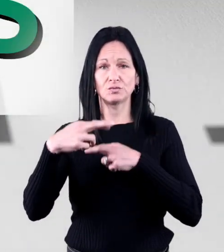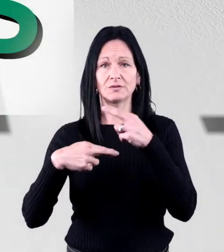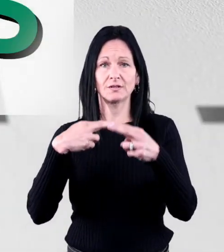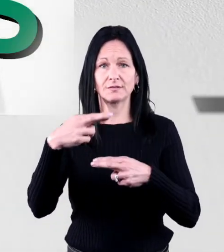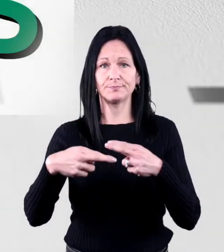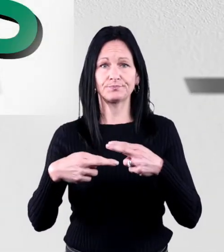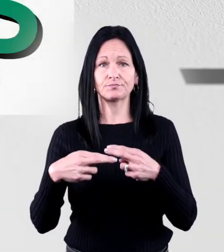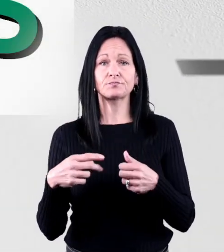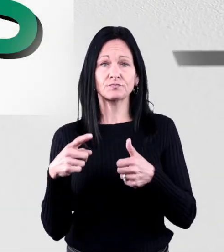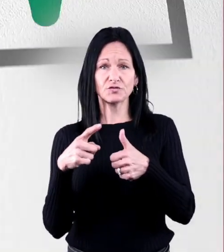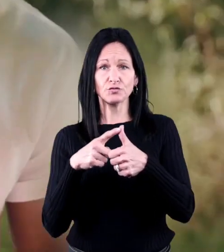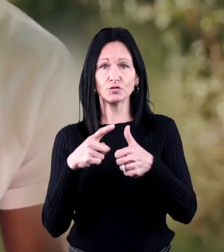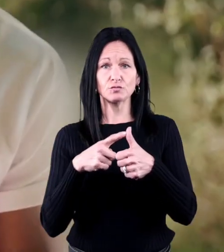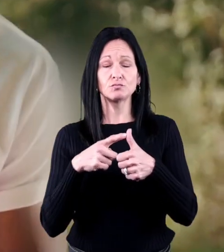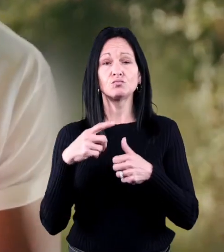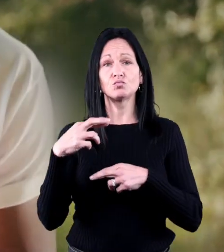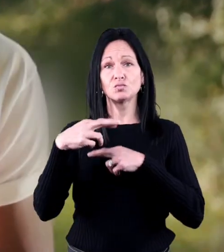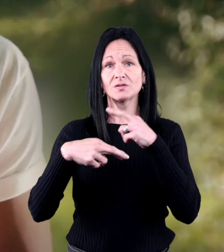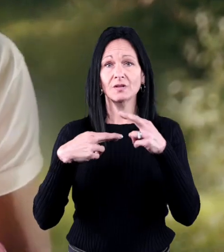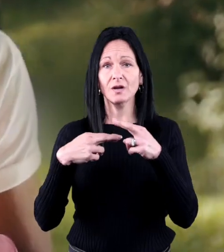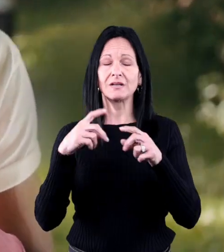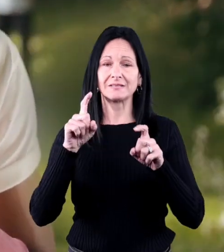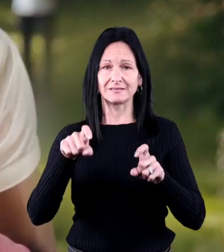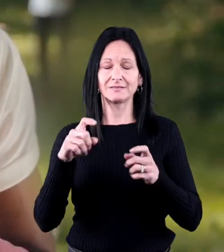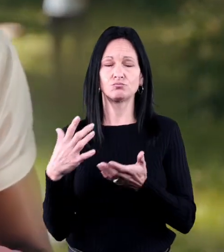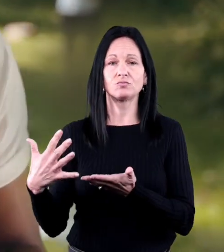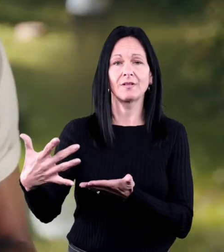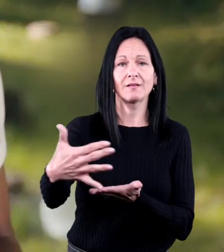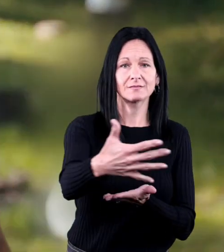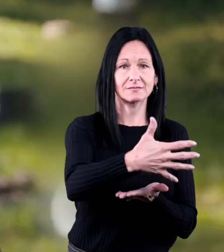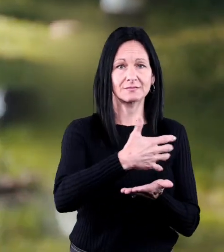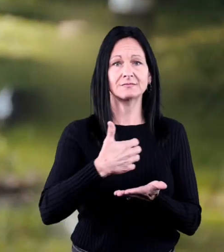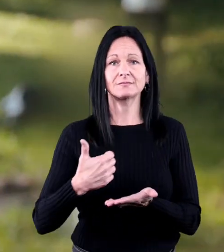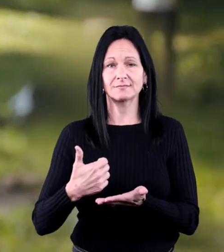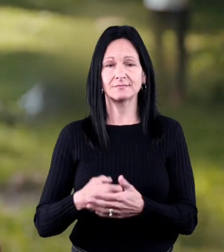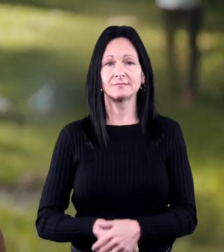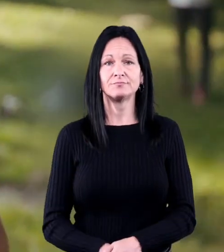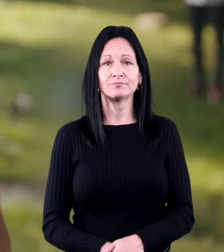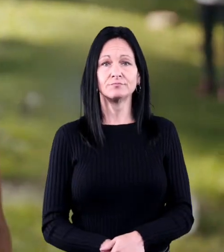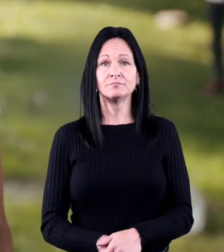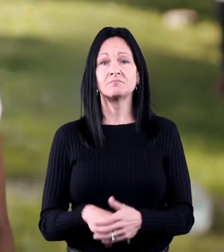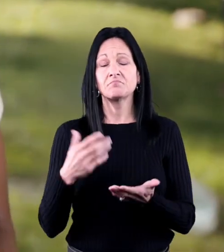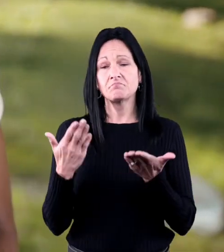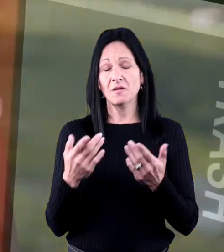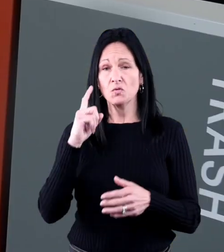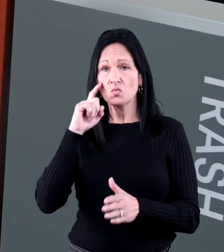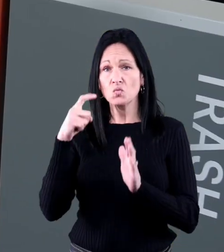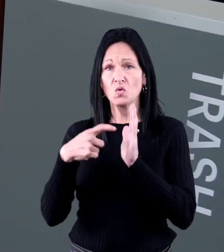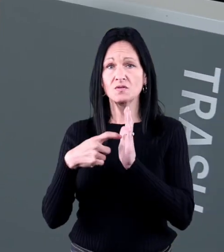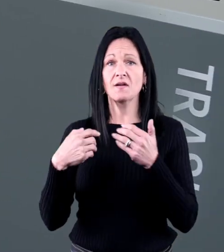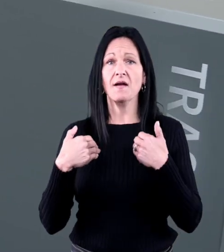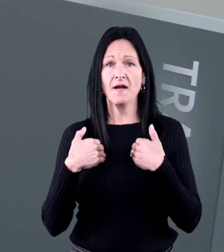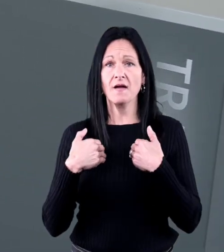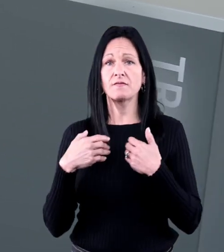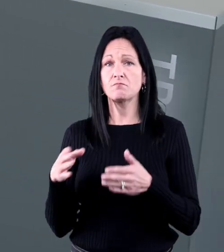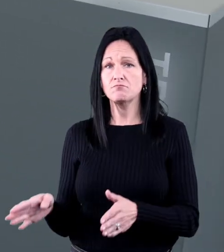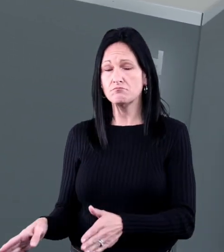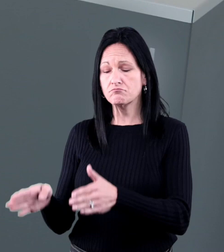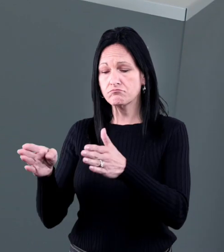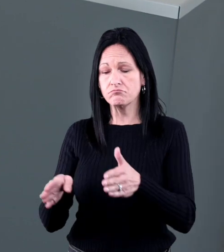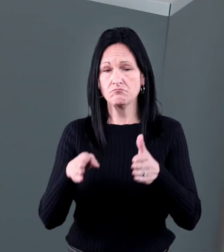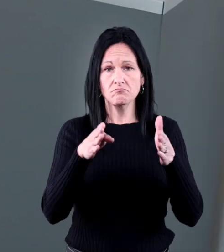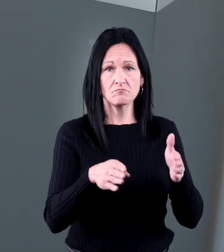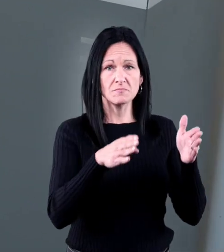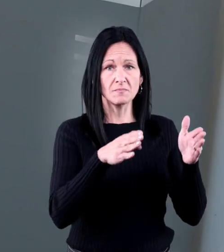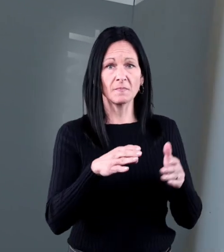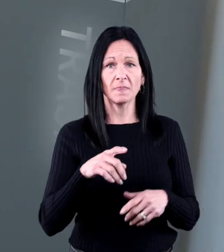recycling. First, items to be recycled need to be collected. You might have noticed that in addition